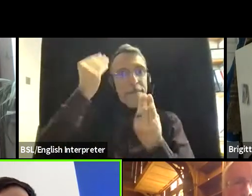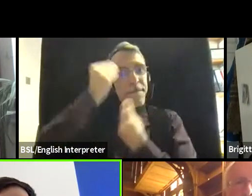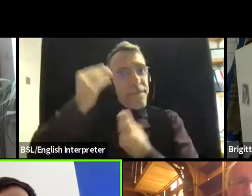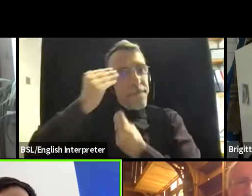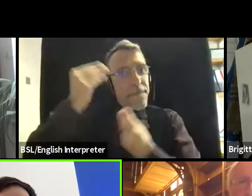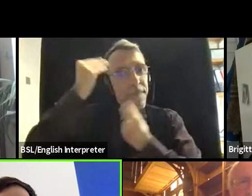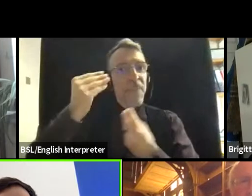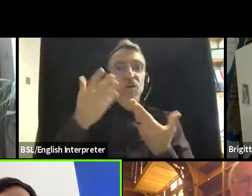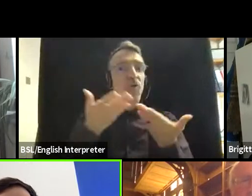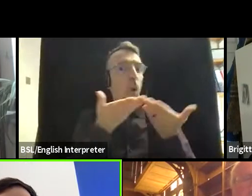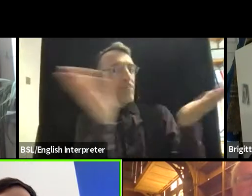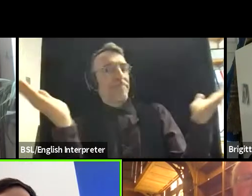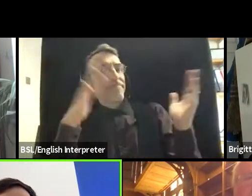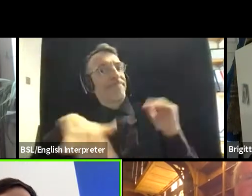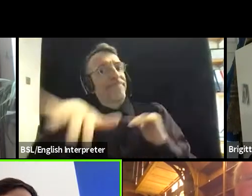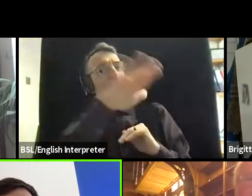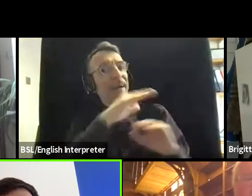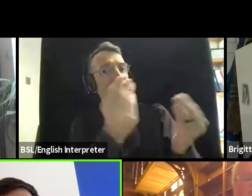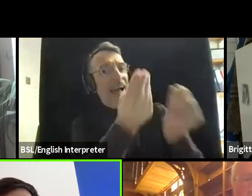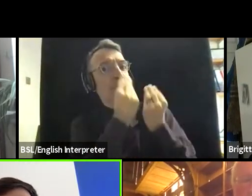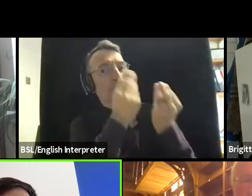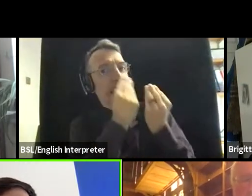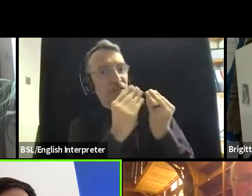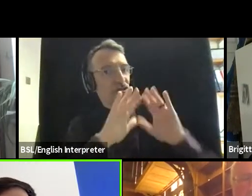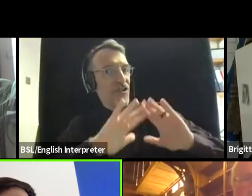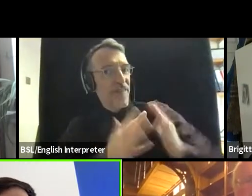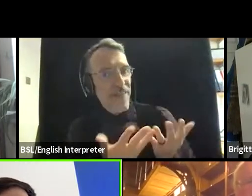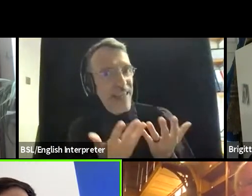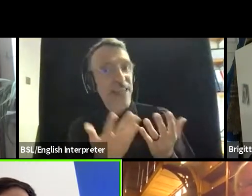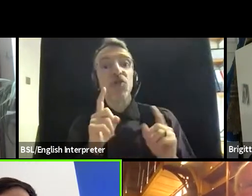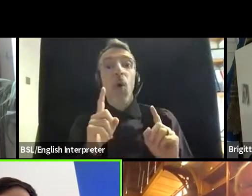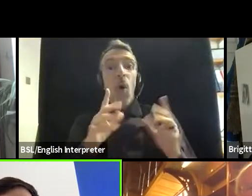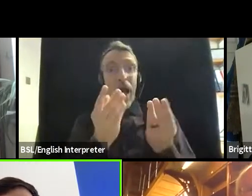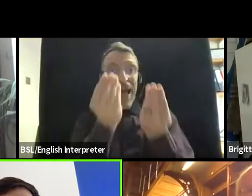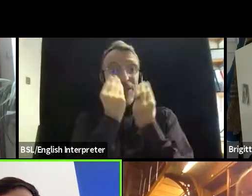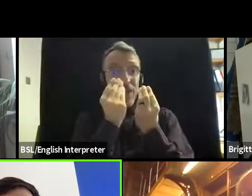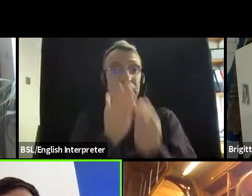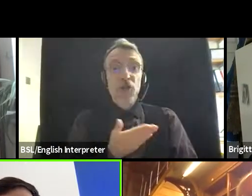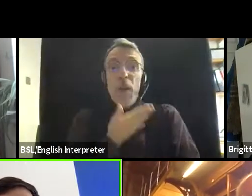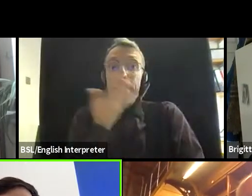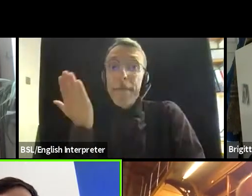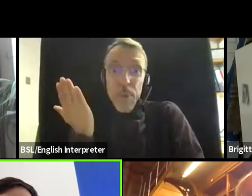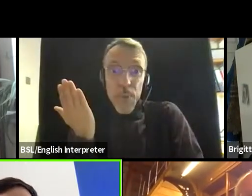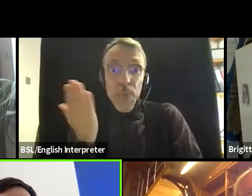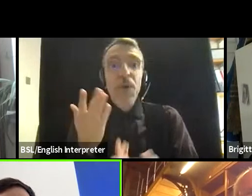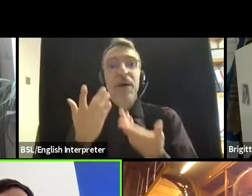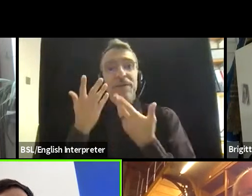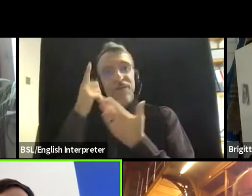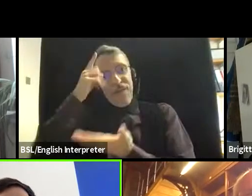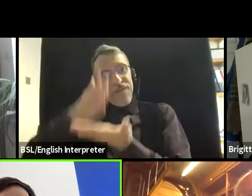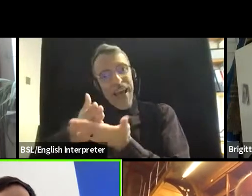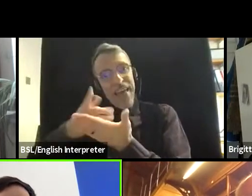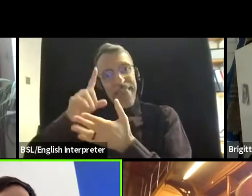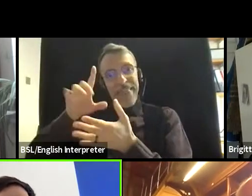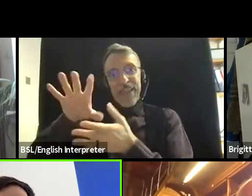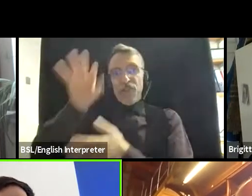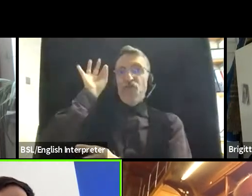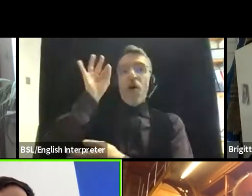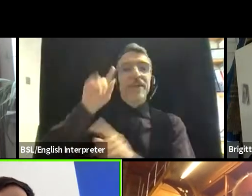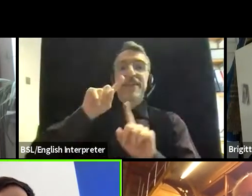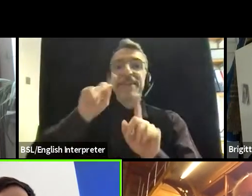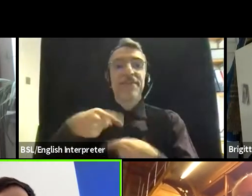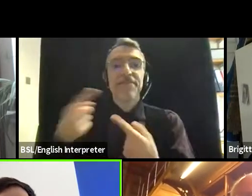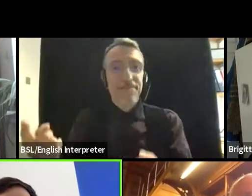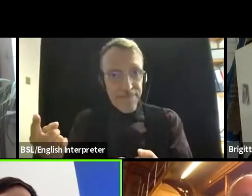secular education. So lack of education attainment is judged